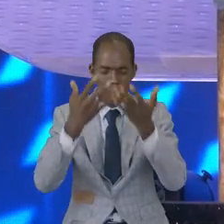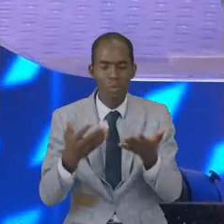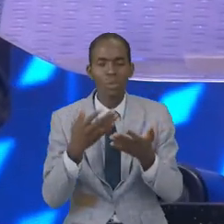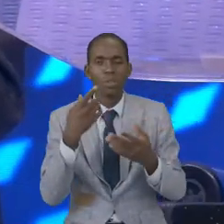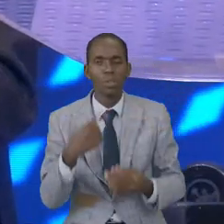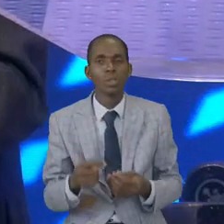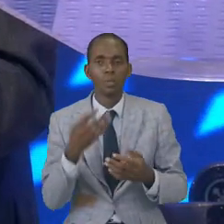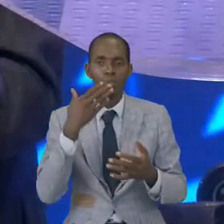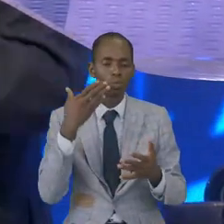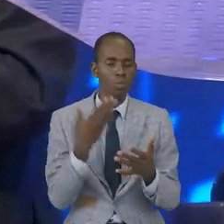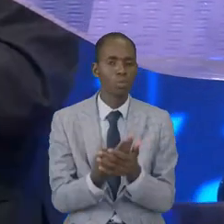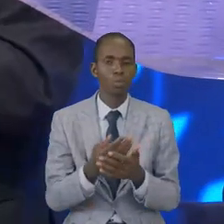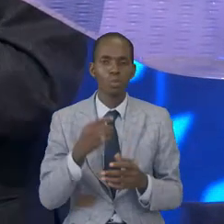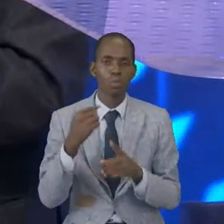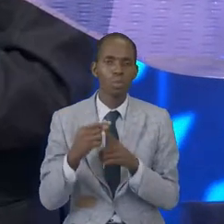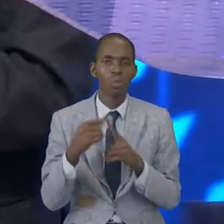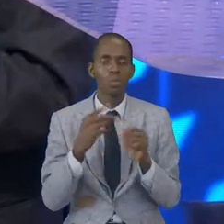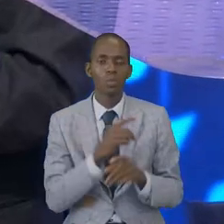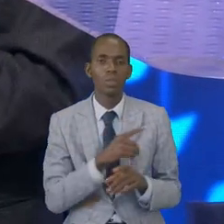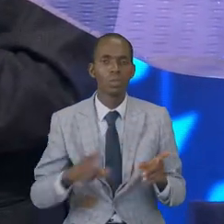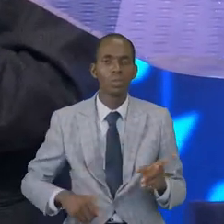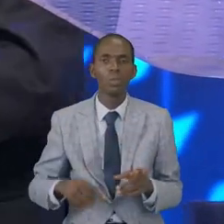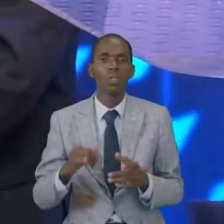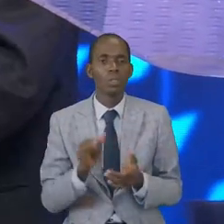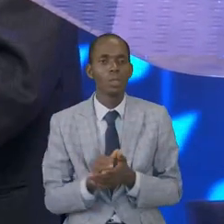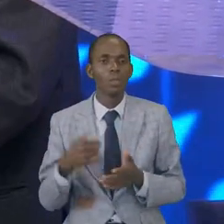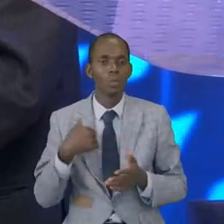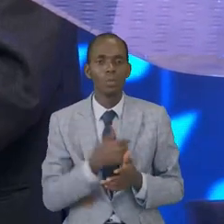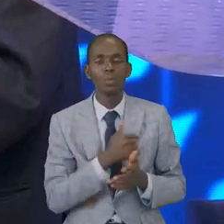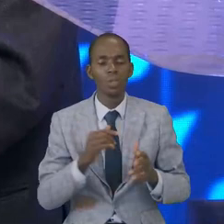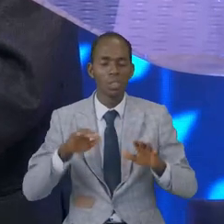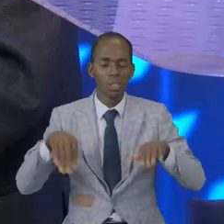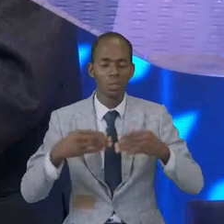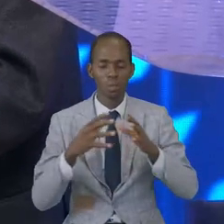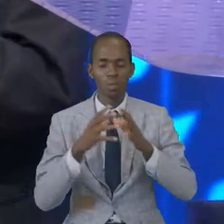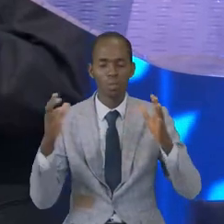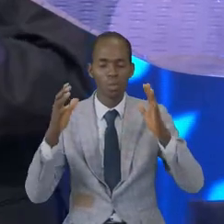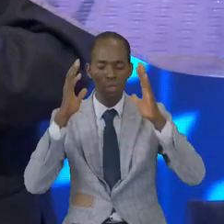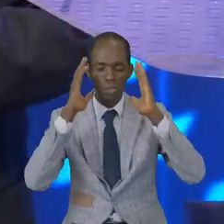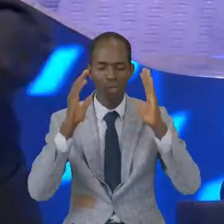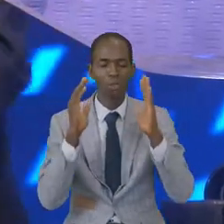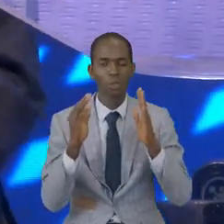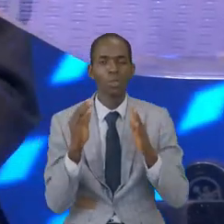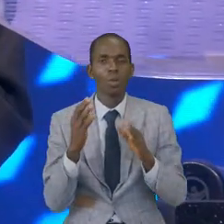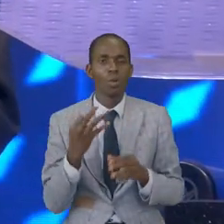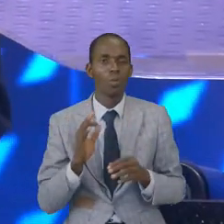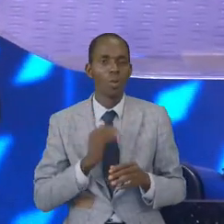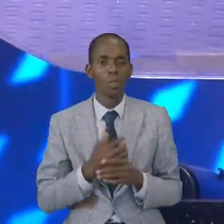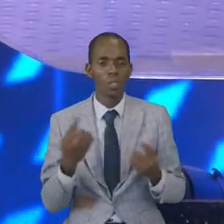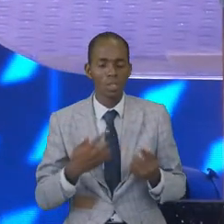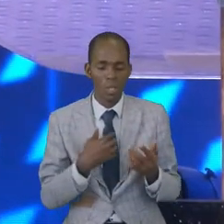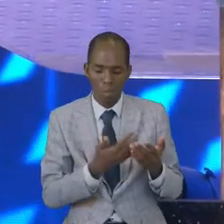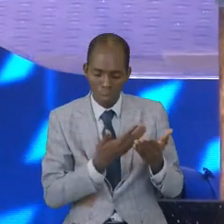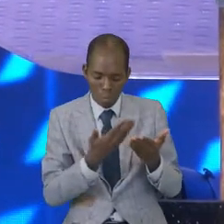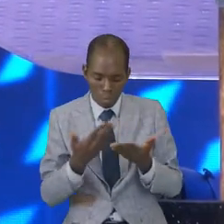the word of salvation. We paid attention, we're convicted of our sins, we went on our